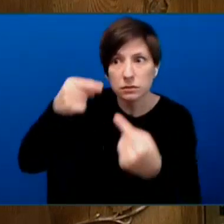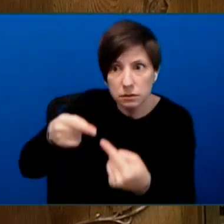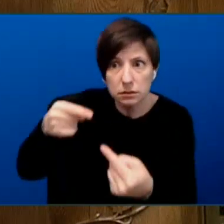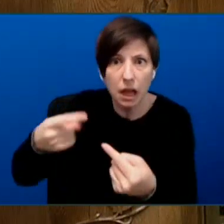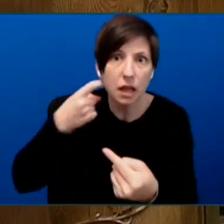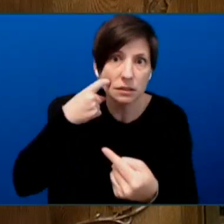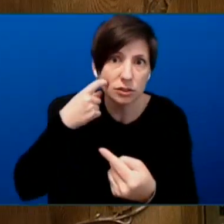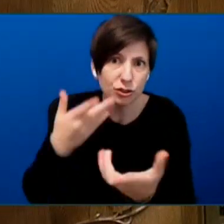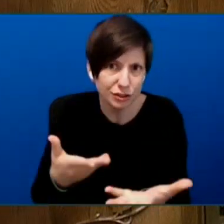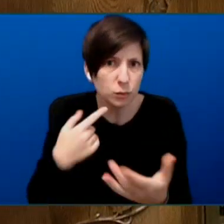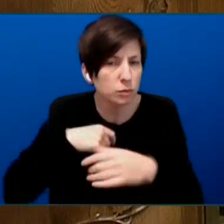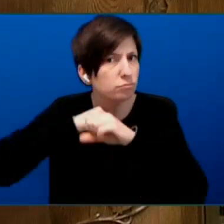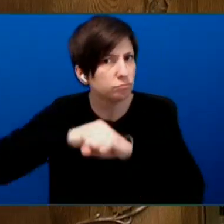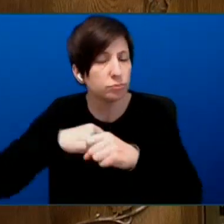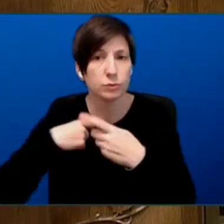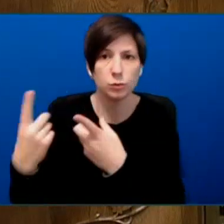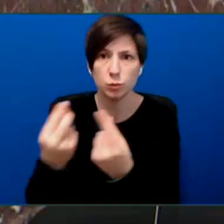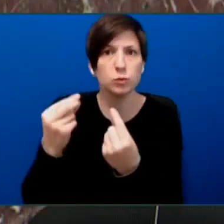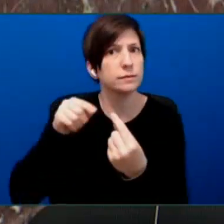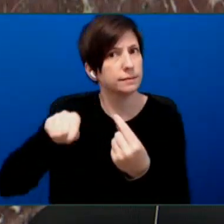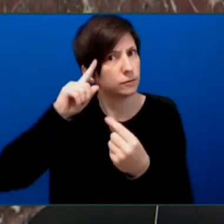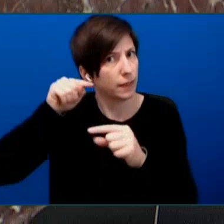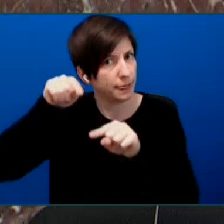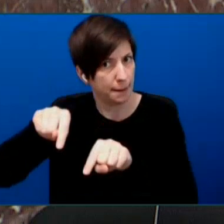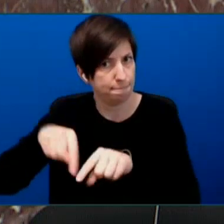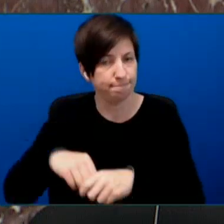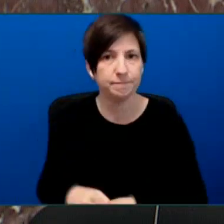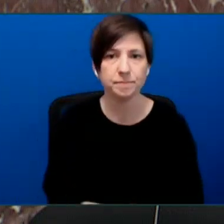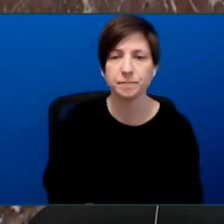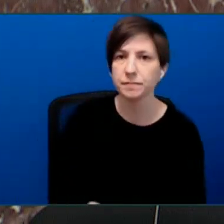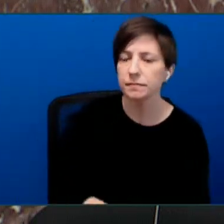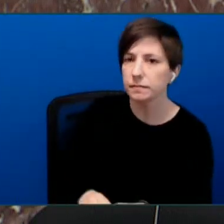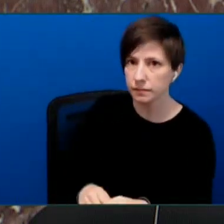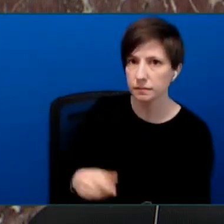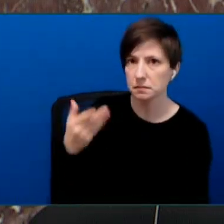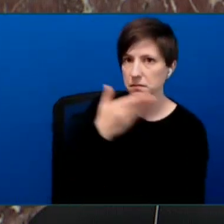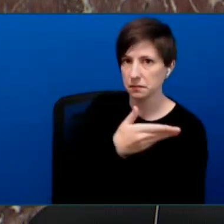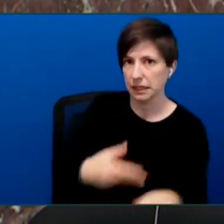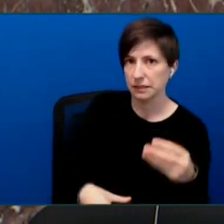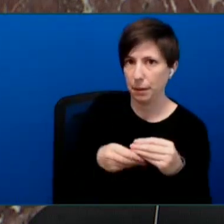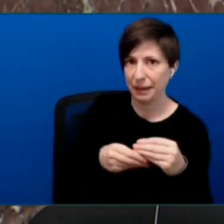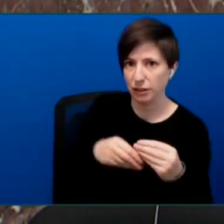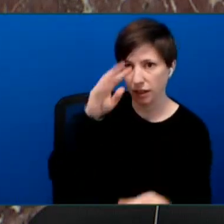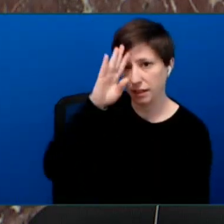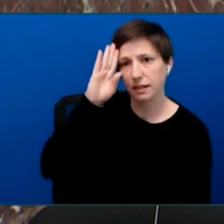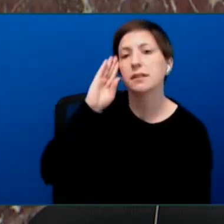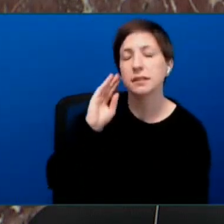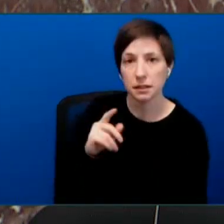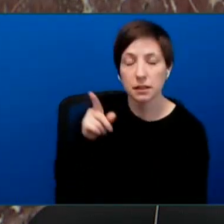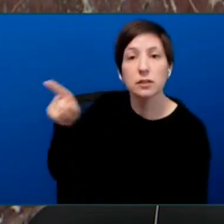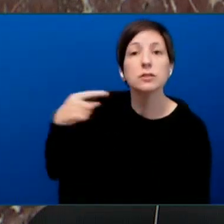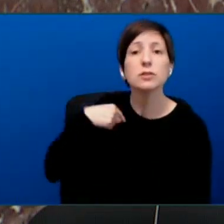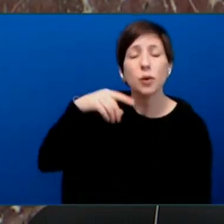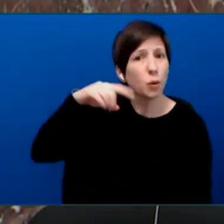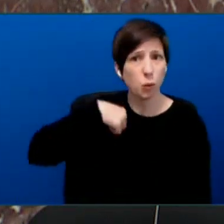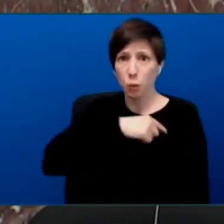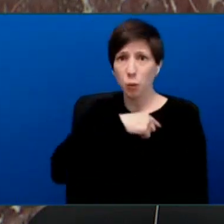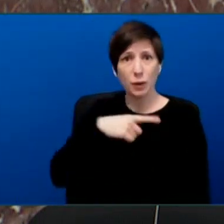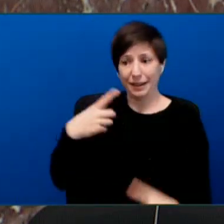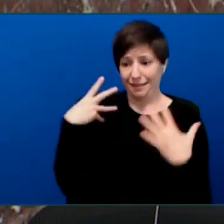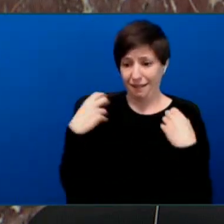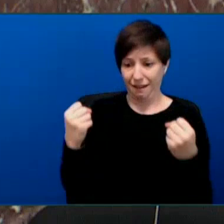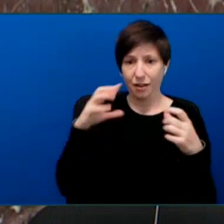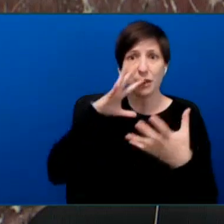I'd like to assure the Premier that the Health Committee didn't endorse buckets of pills on the streets. Apparently, the only